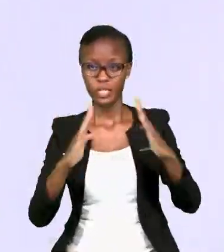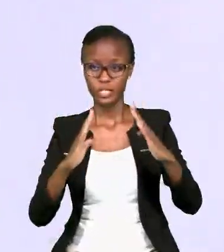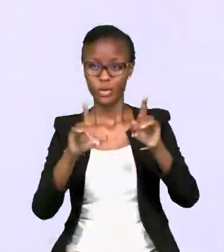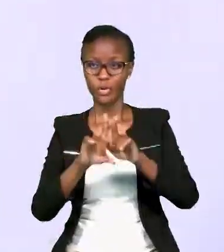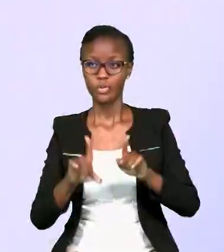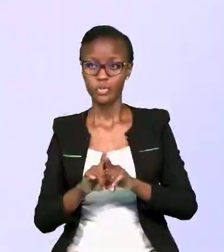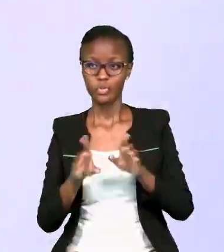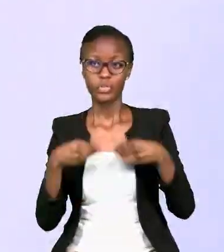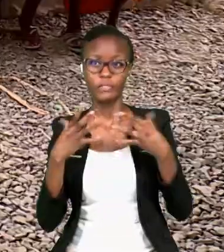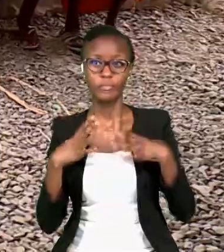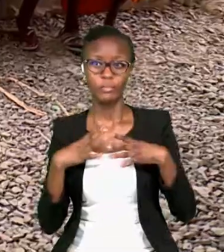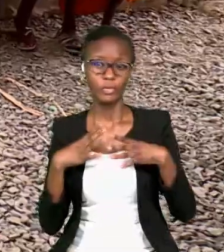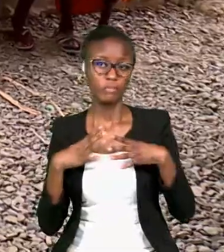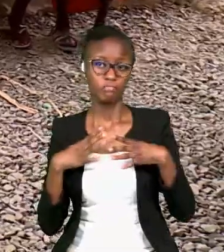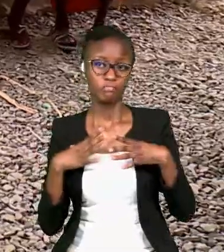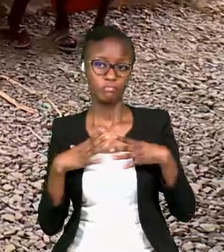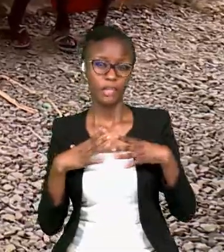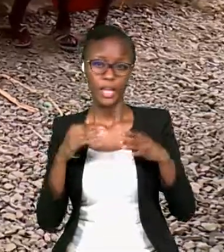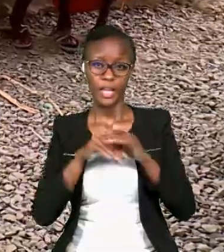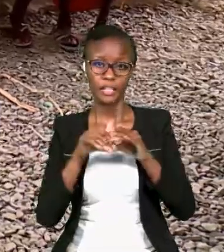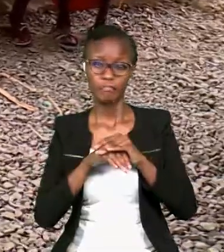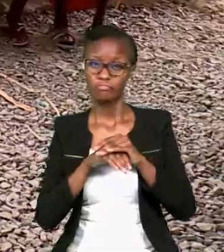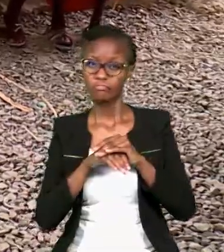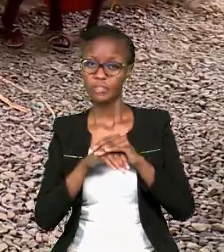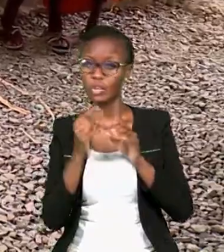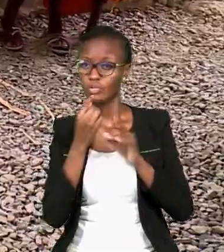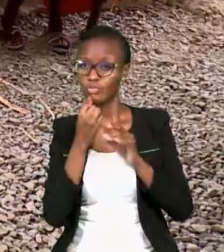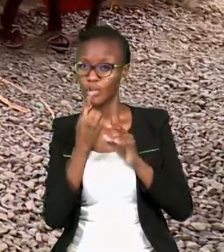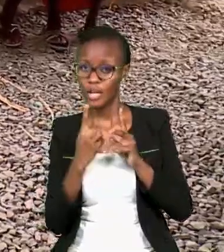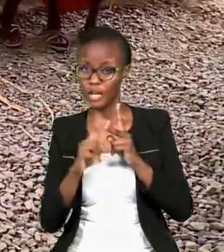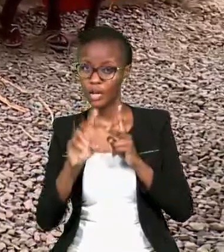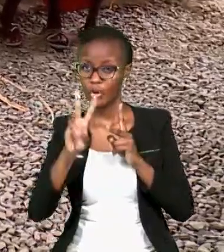66,492 persons in Turkana, West Pokot and Baringo counties.